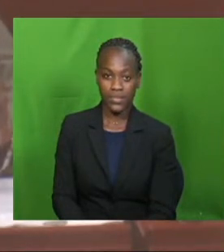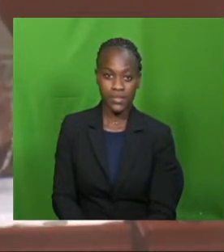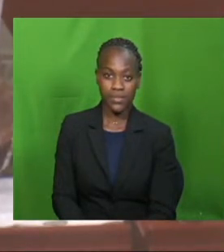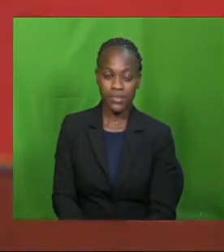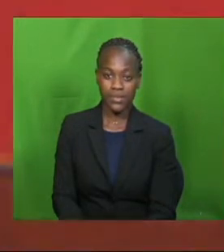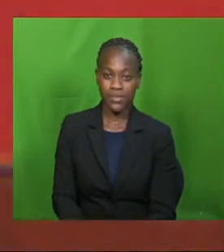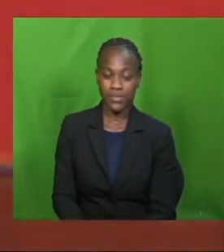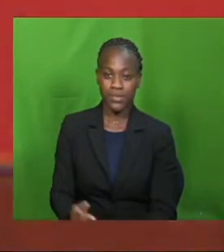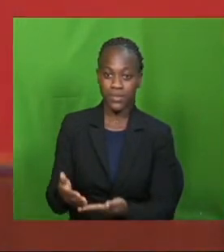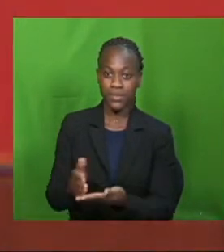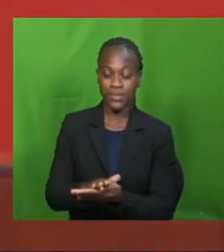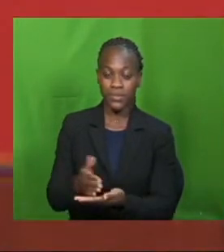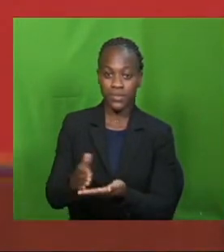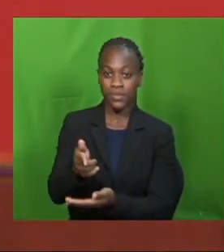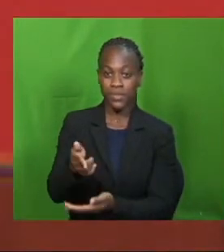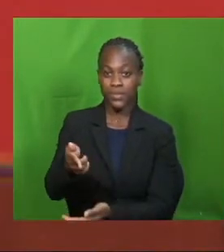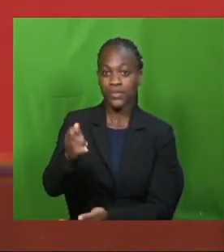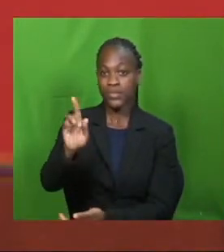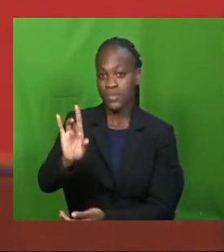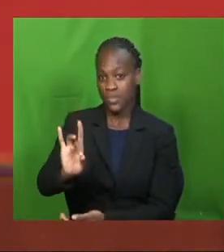Page 28.